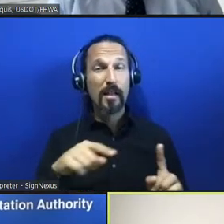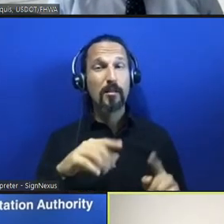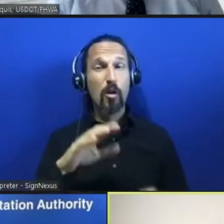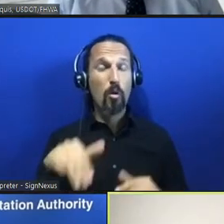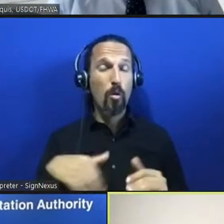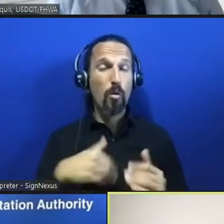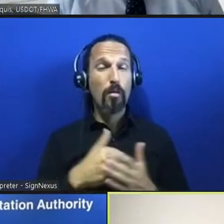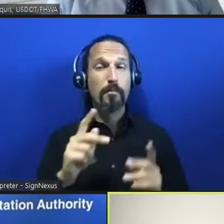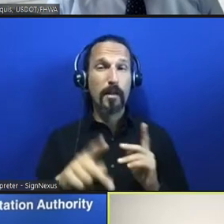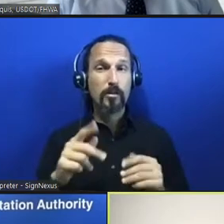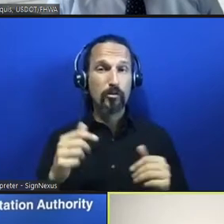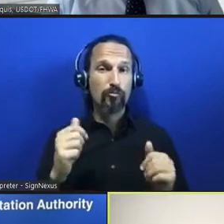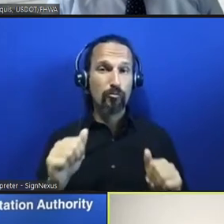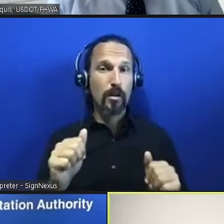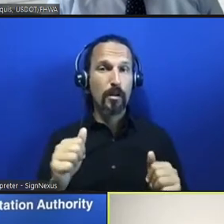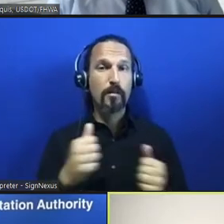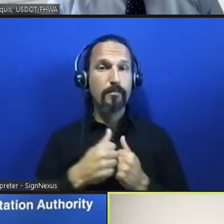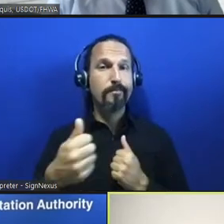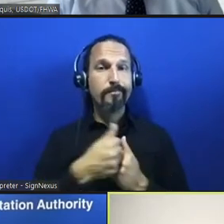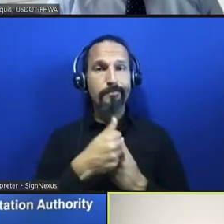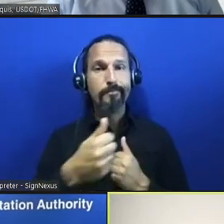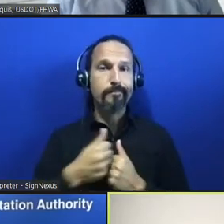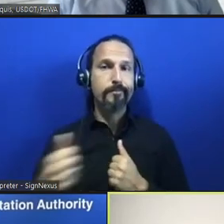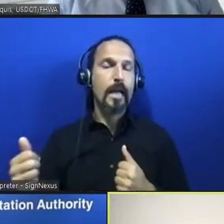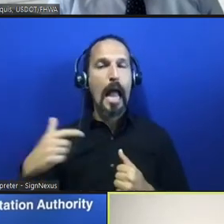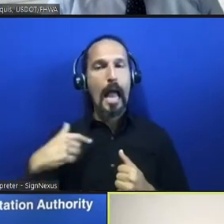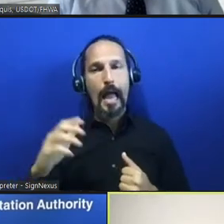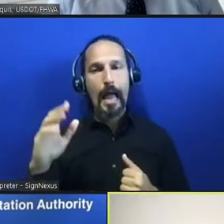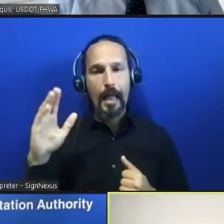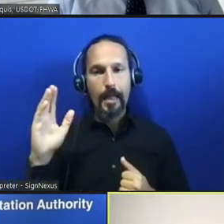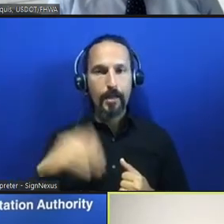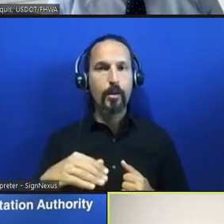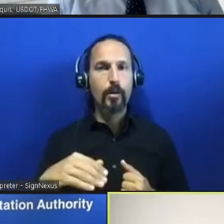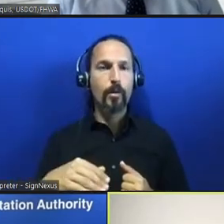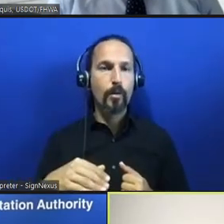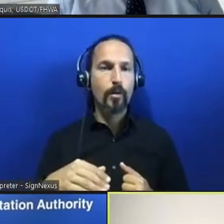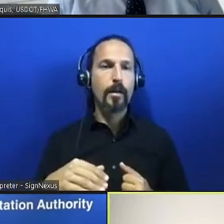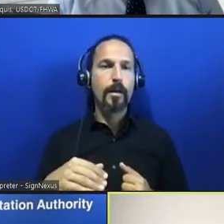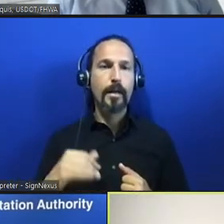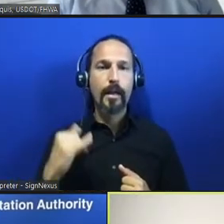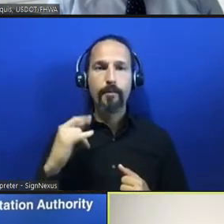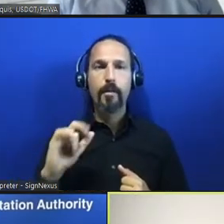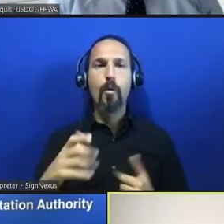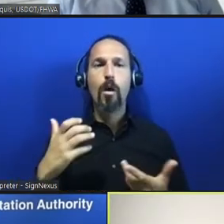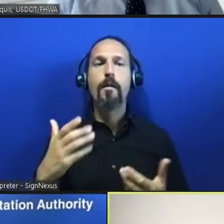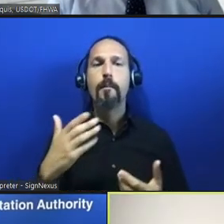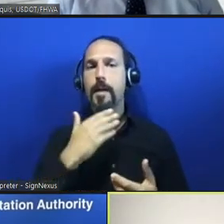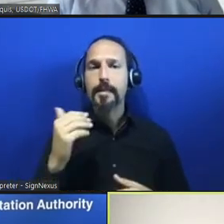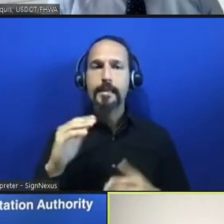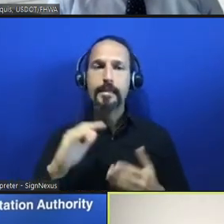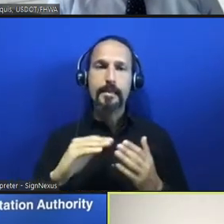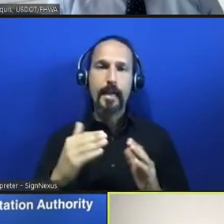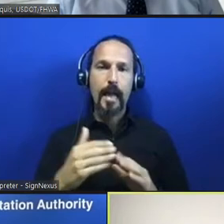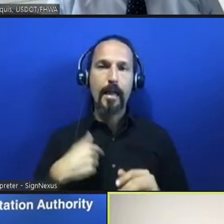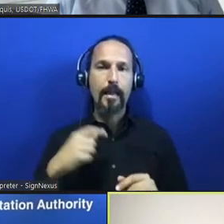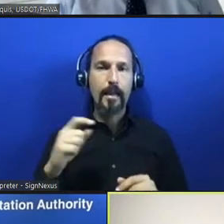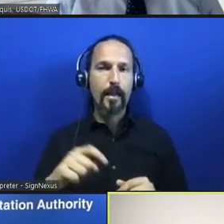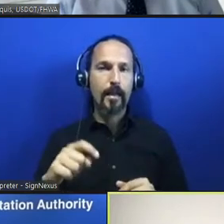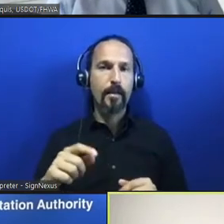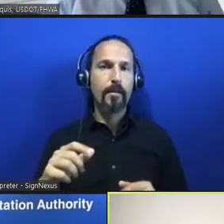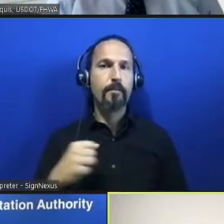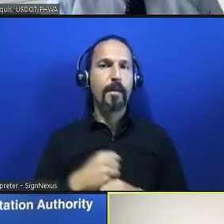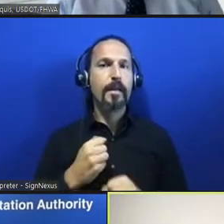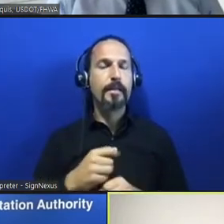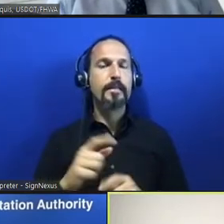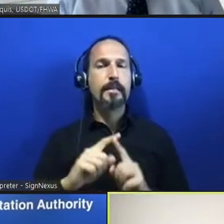all the people here trying to get places and I know that if I want a better City I myself have to be like making